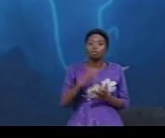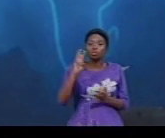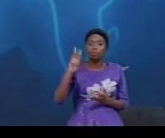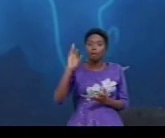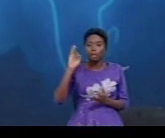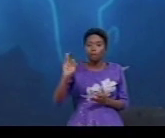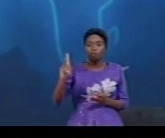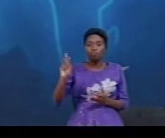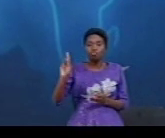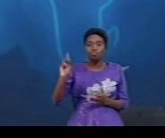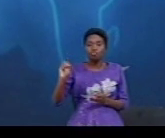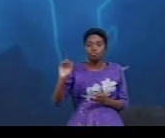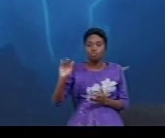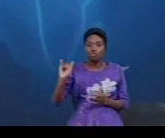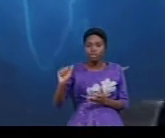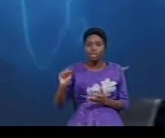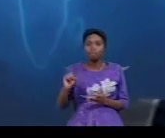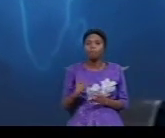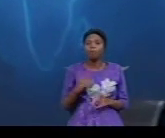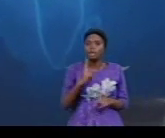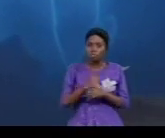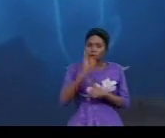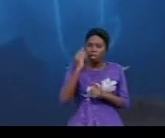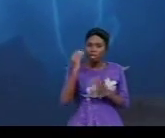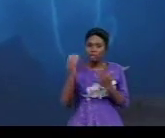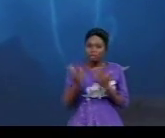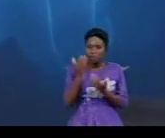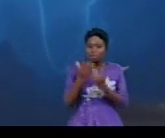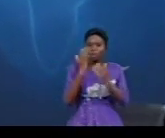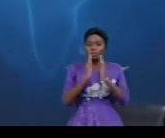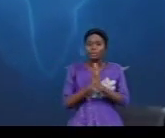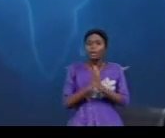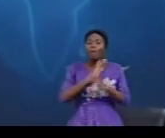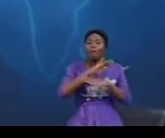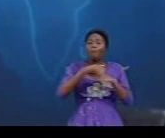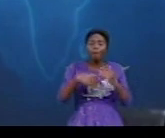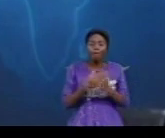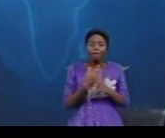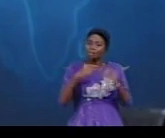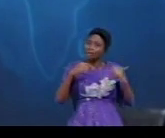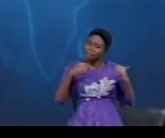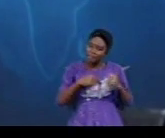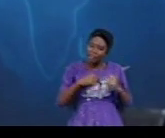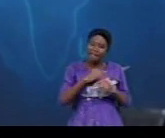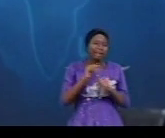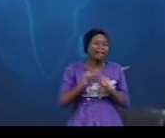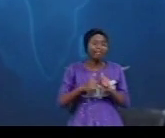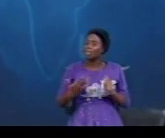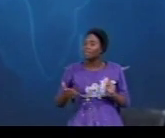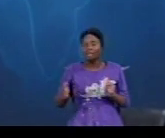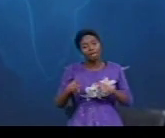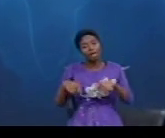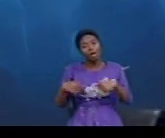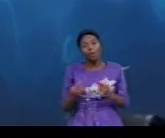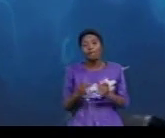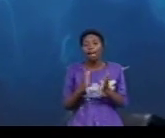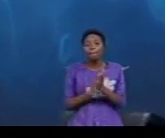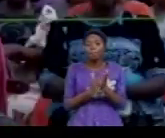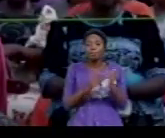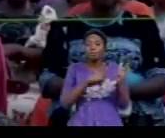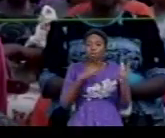Kumuyi, just a simple prayer, all the pains, all the boil dried up. Praise the Lord.